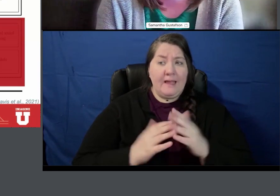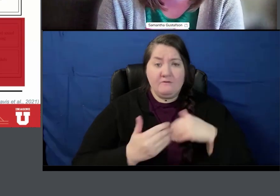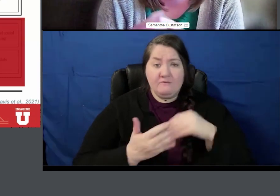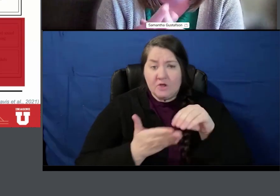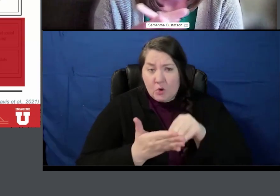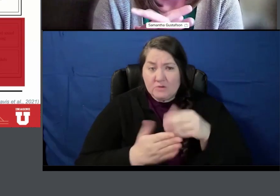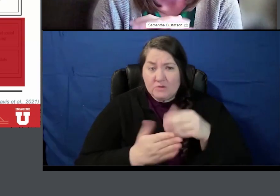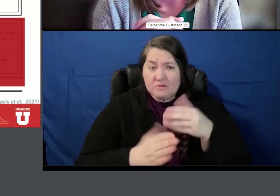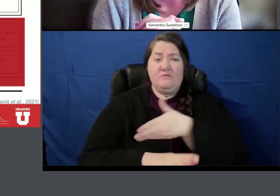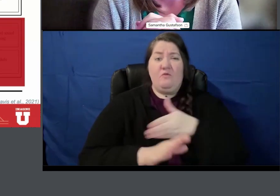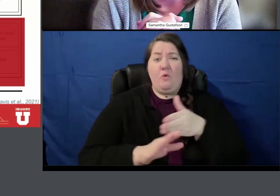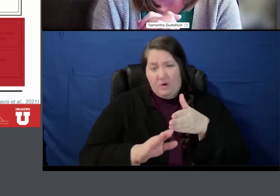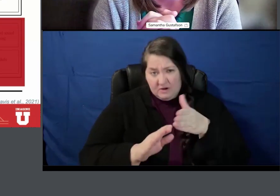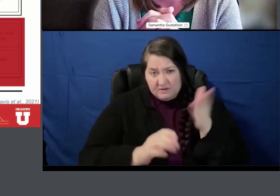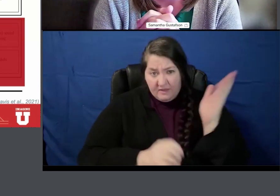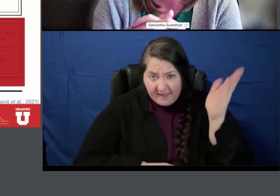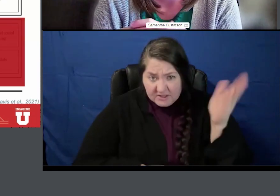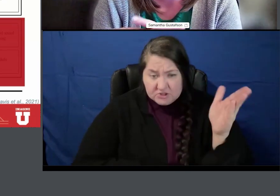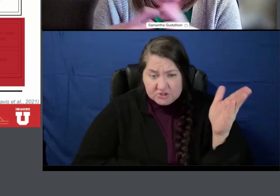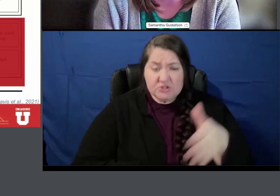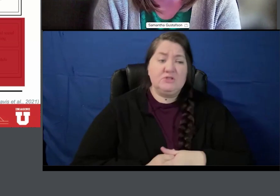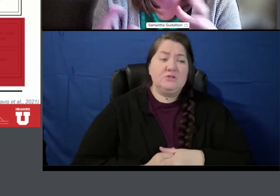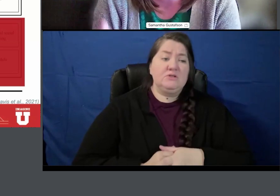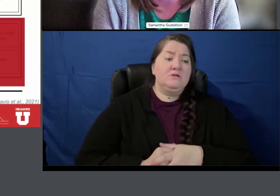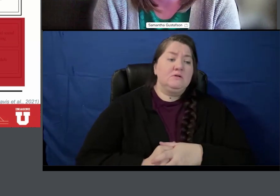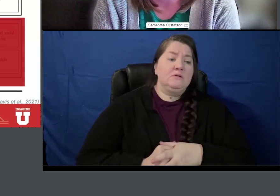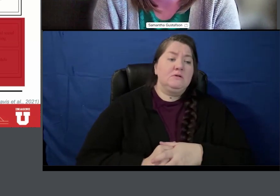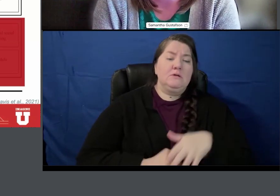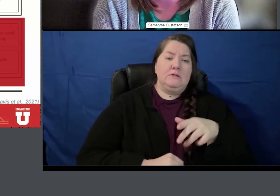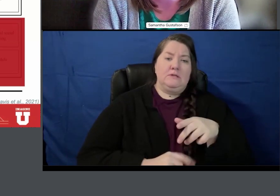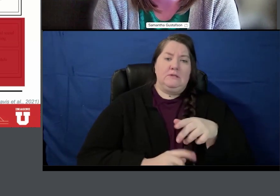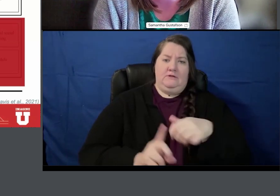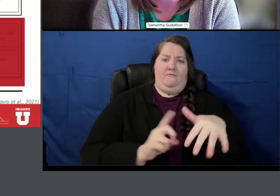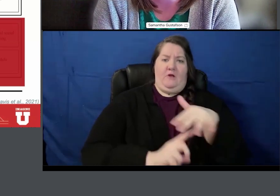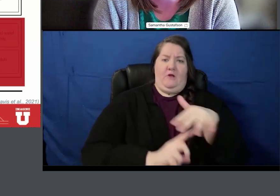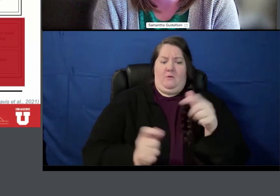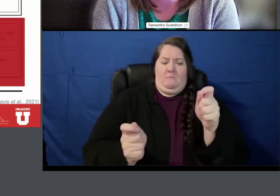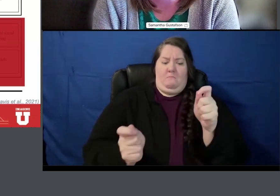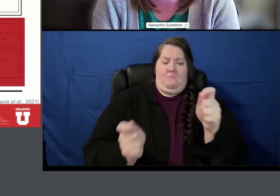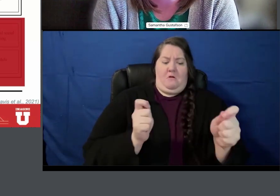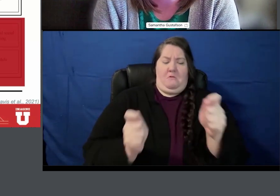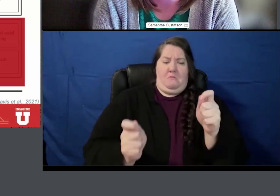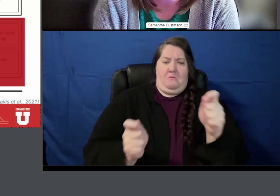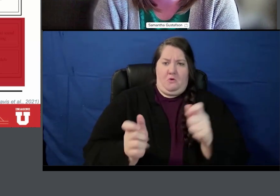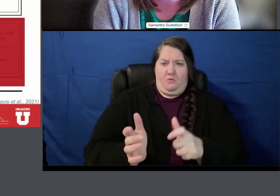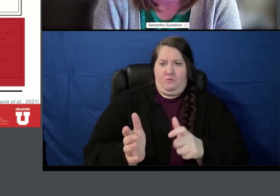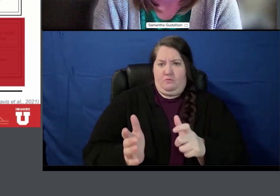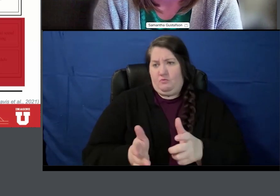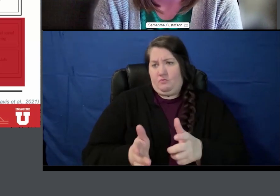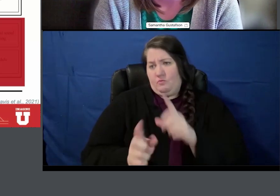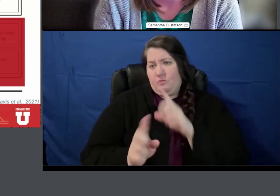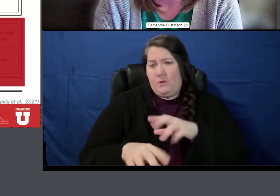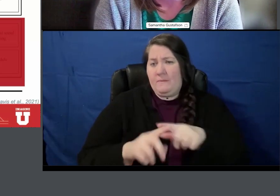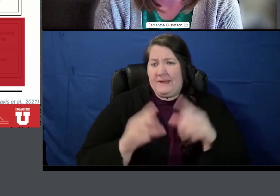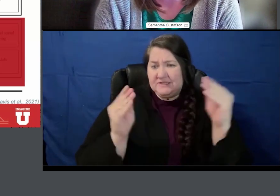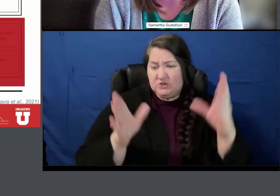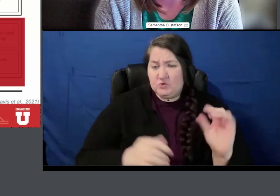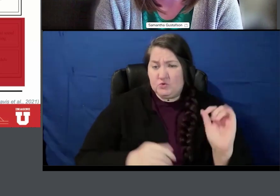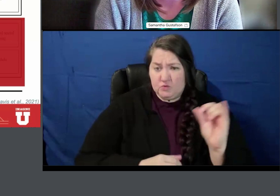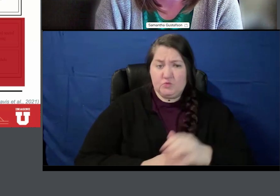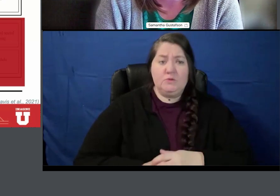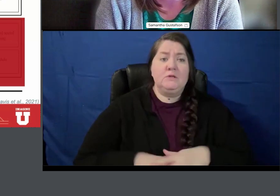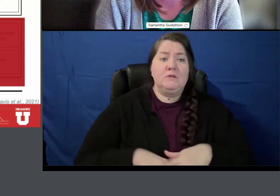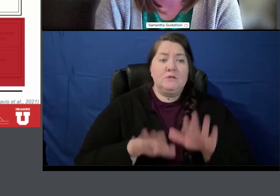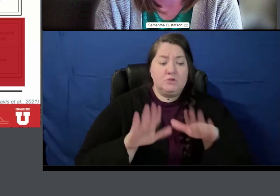of time. Um, these kinds of environmental modifications were reported also by teachers. Children